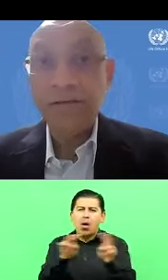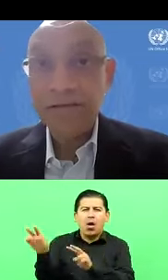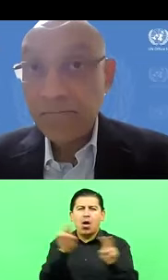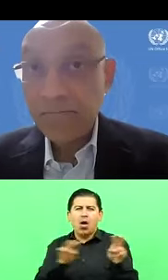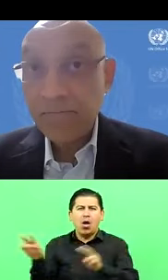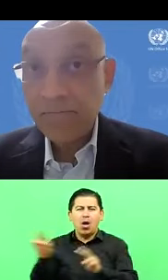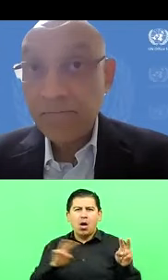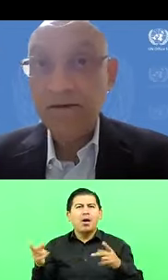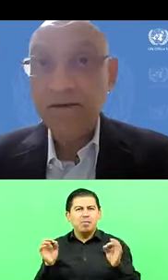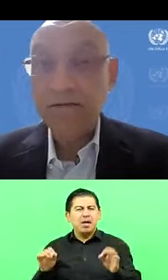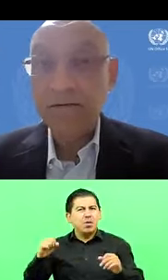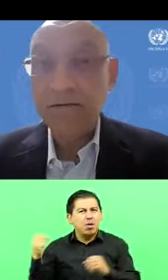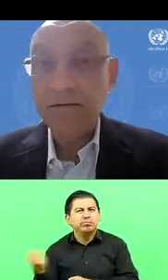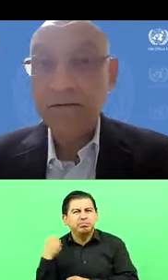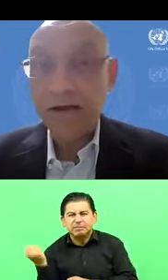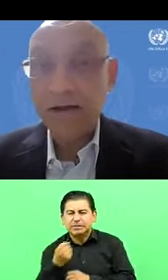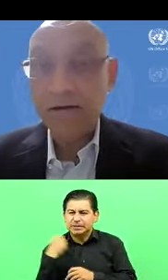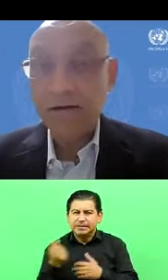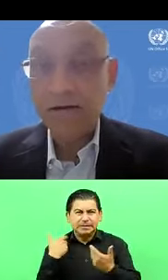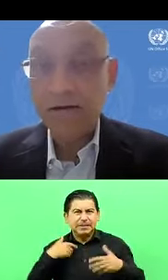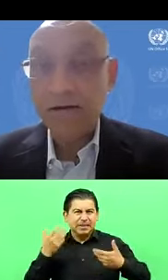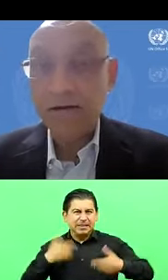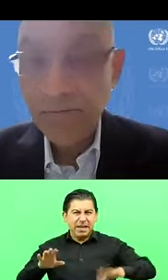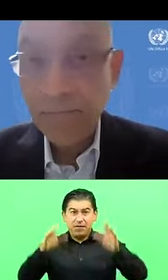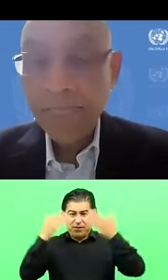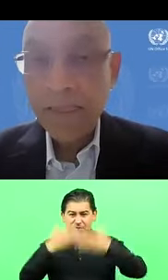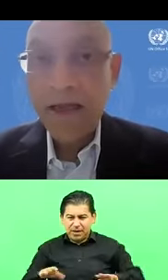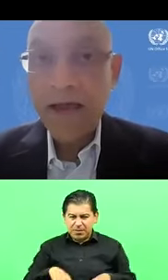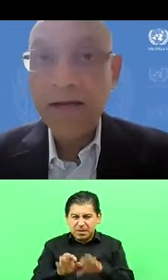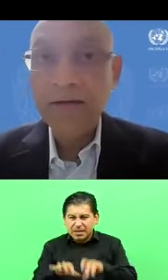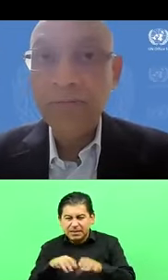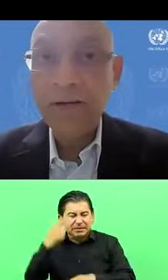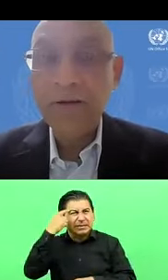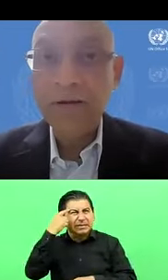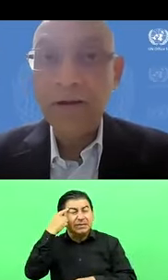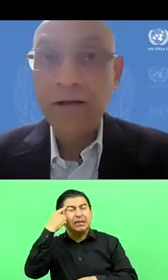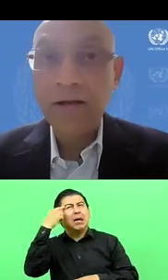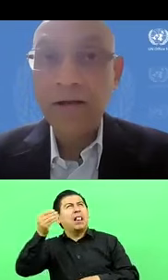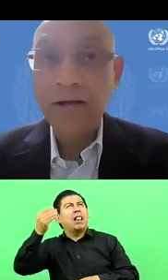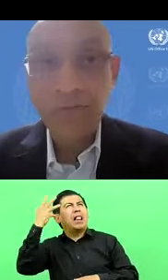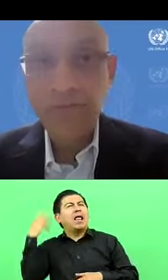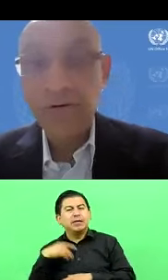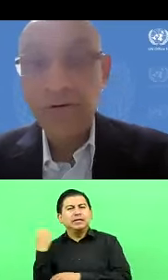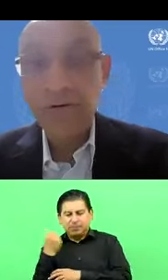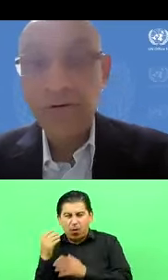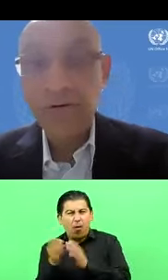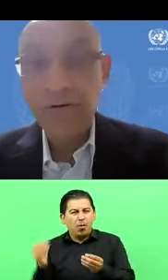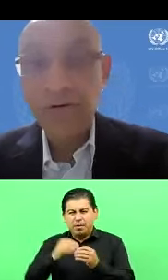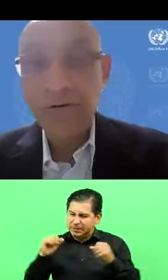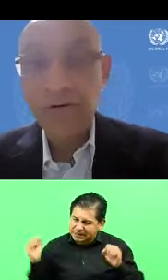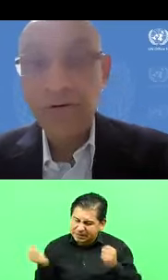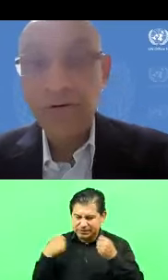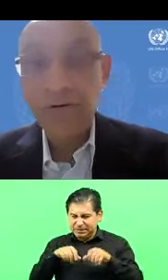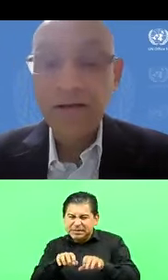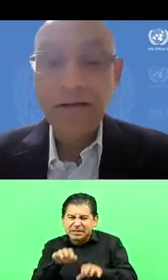the system automatically recognizes you, and it will track you for all the